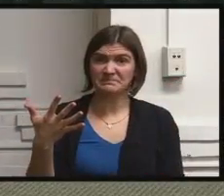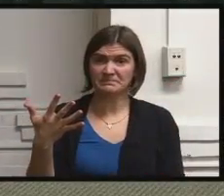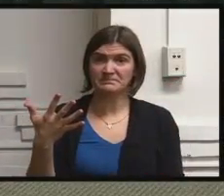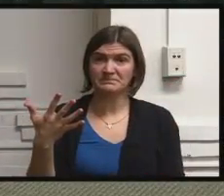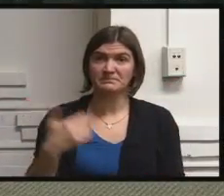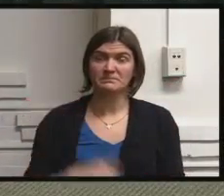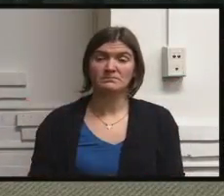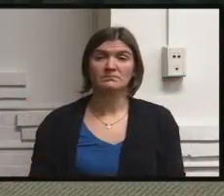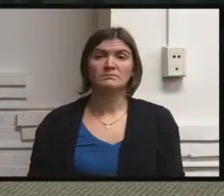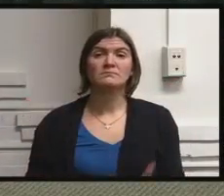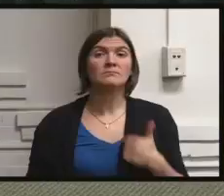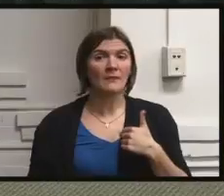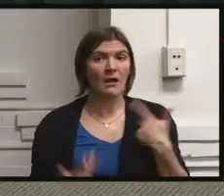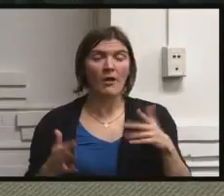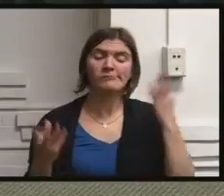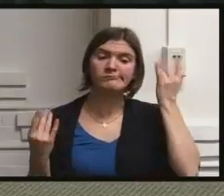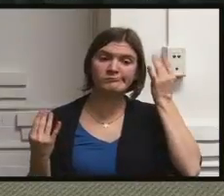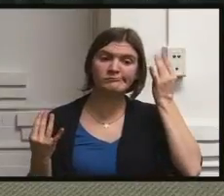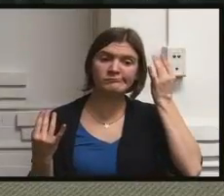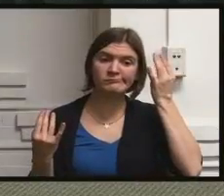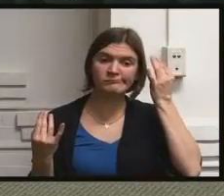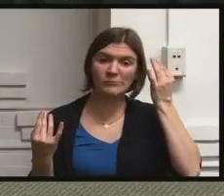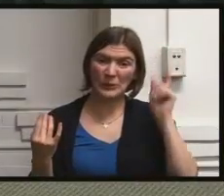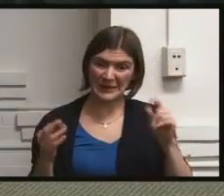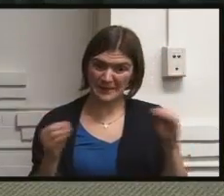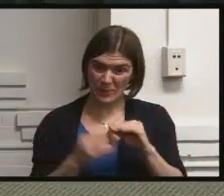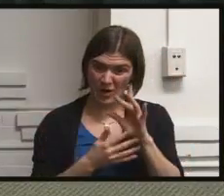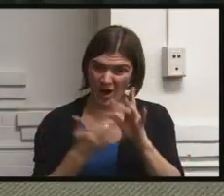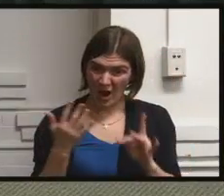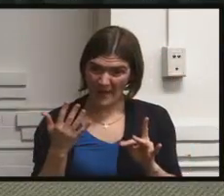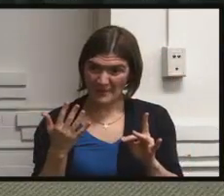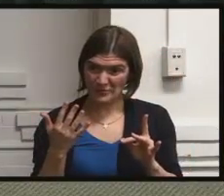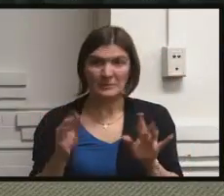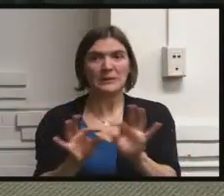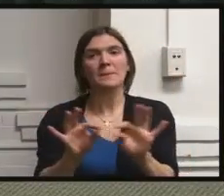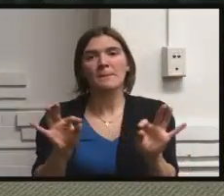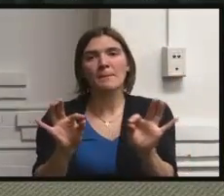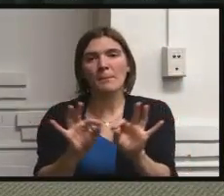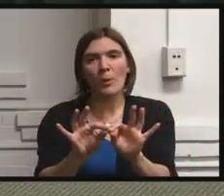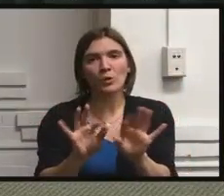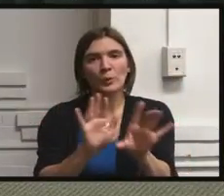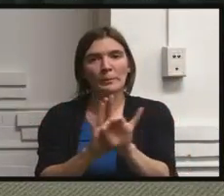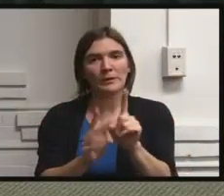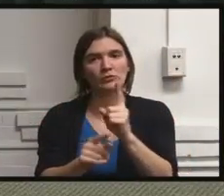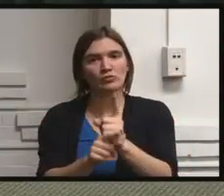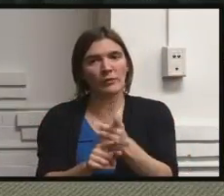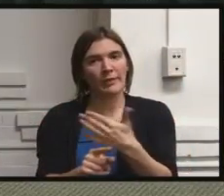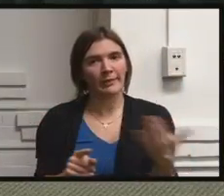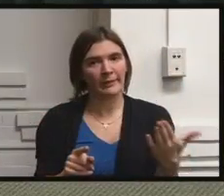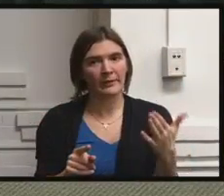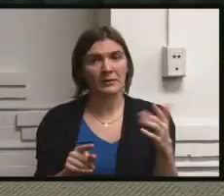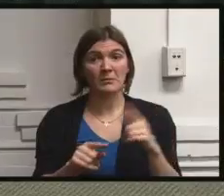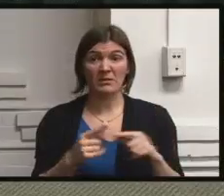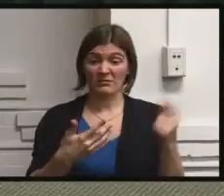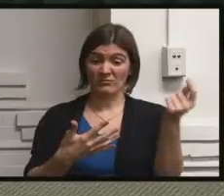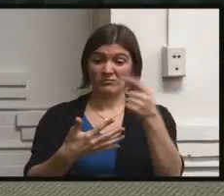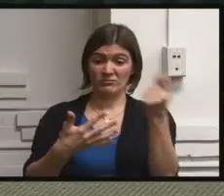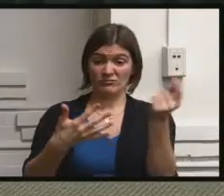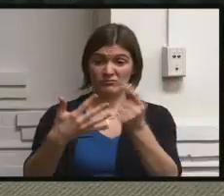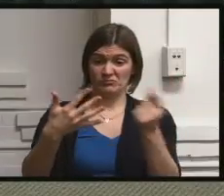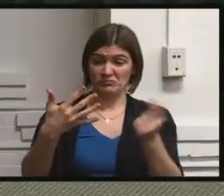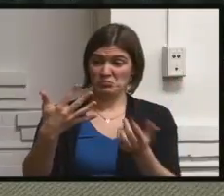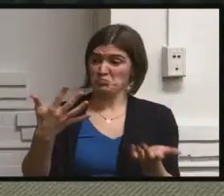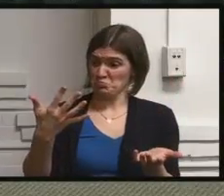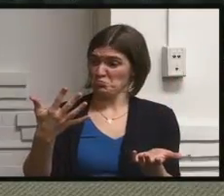have thought long and hard about that particular question because this is, of course, an important decision. But I feel like the options that have